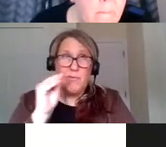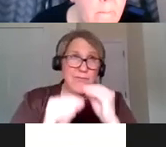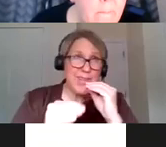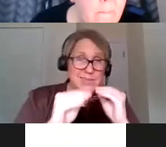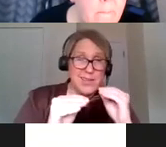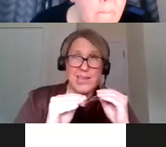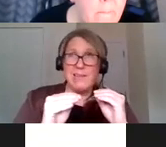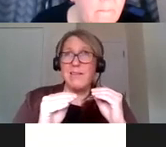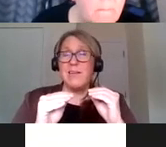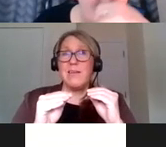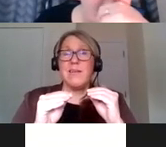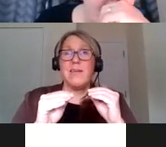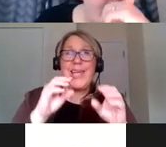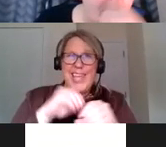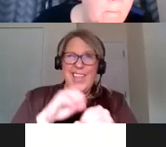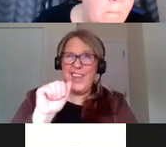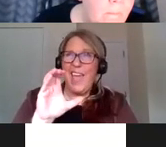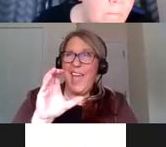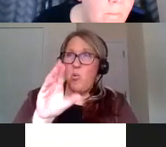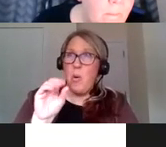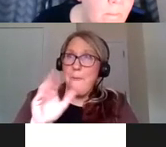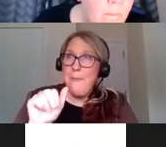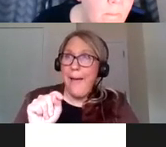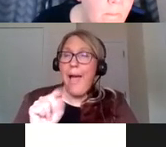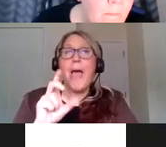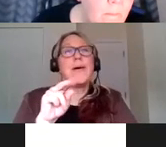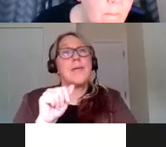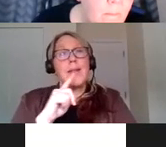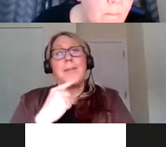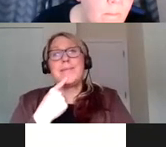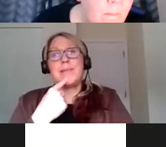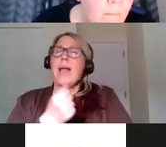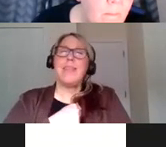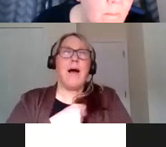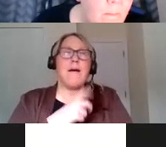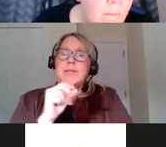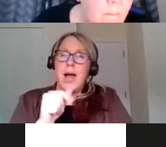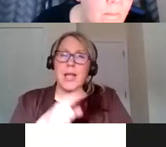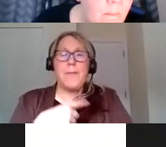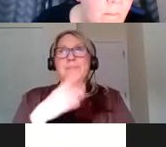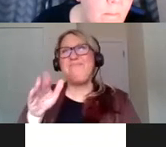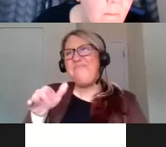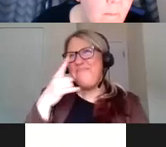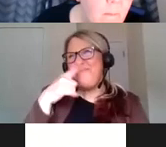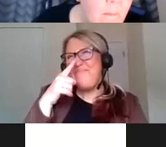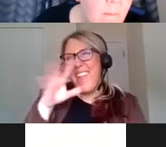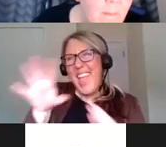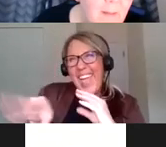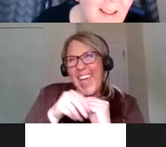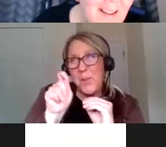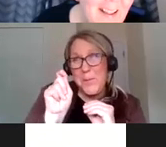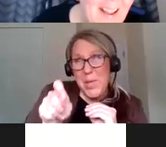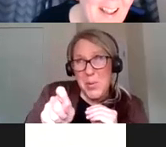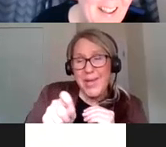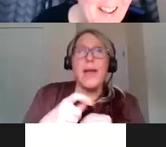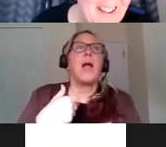all in Acrobat, and then Donna might come back, because I love my Donna, but if she's like, can you just add a period? And